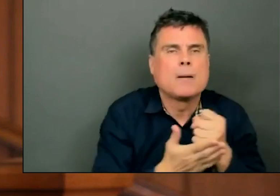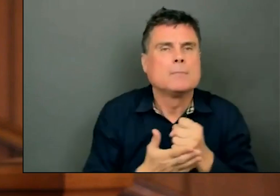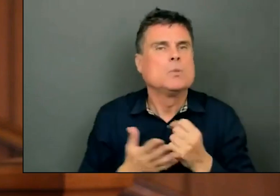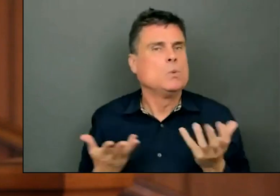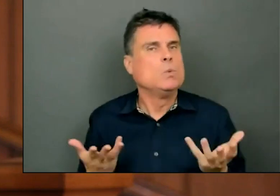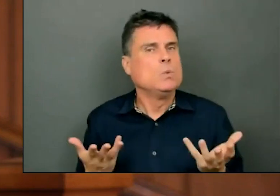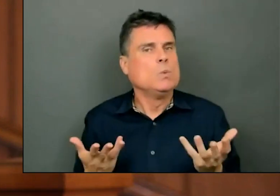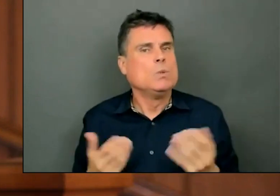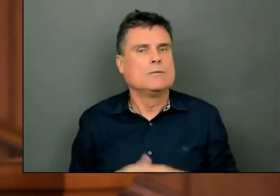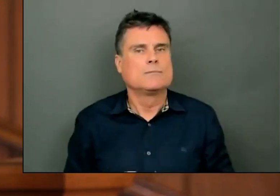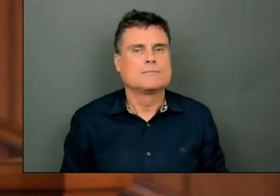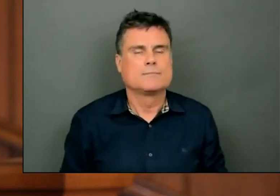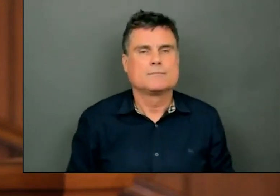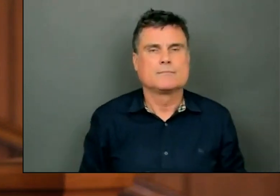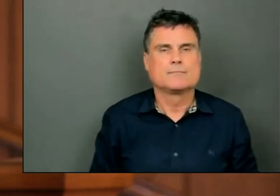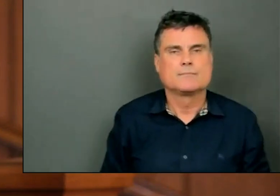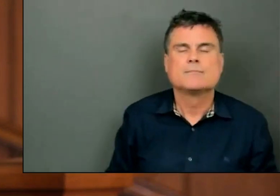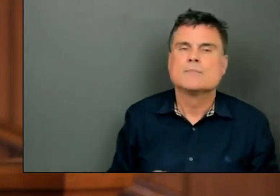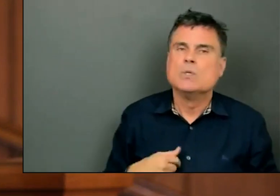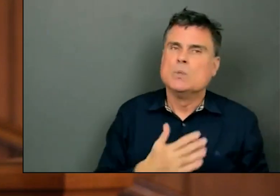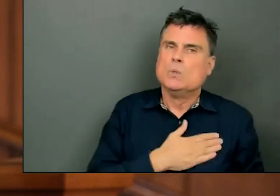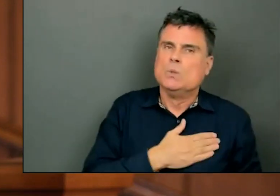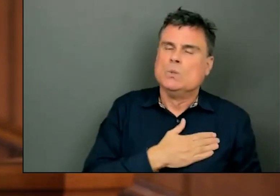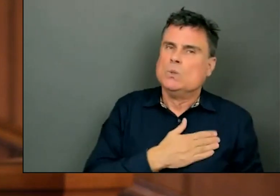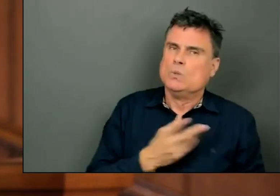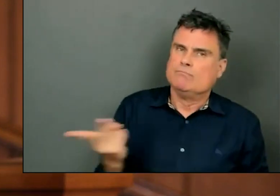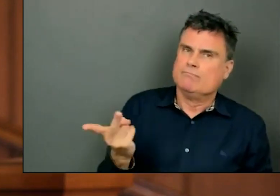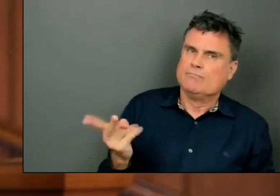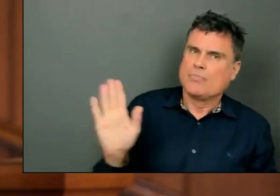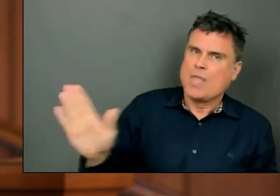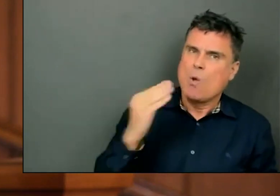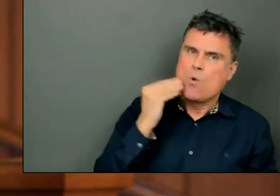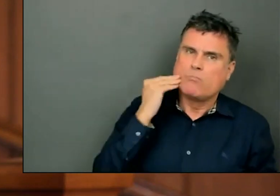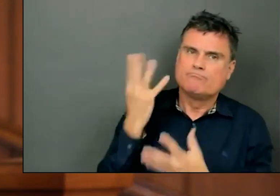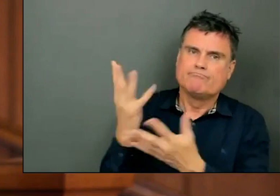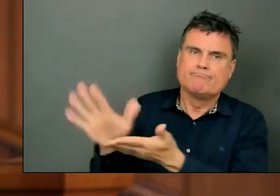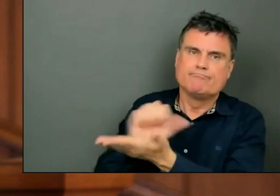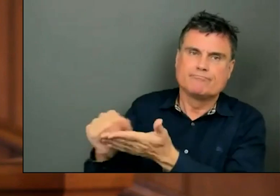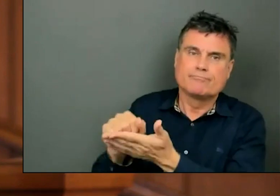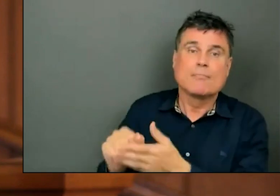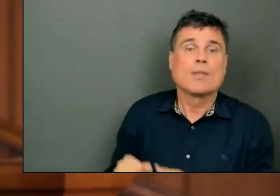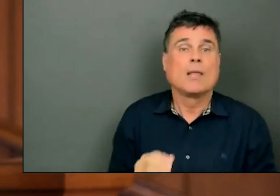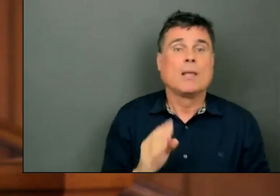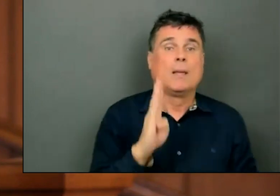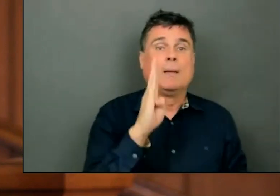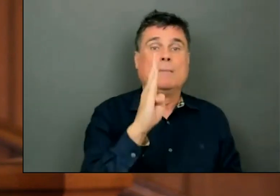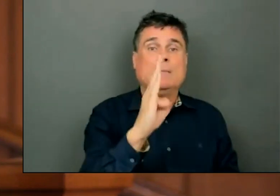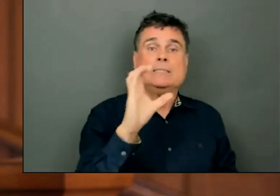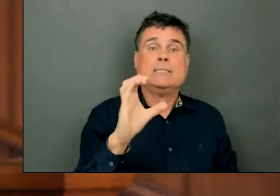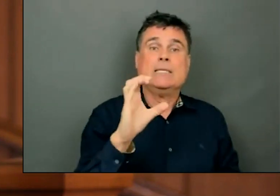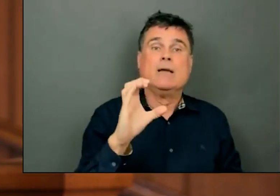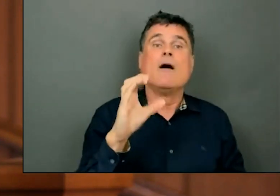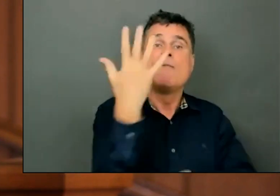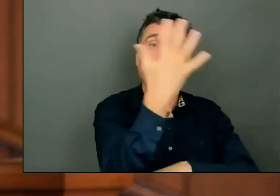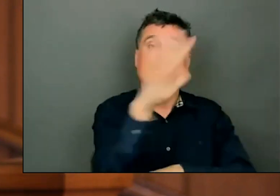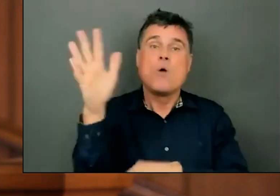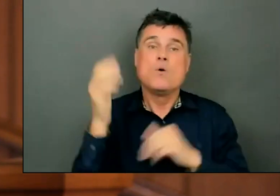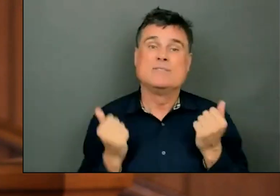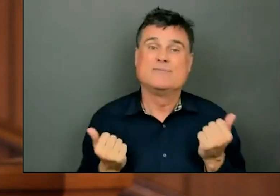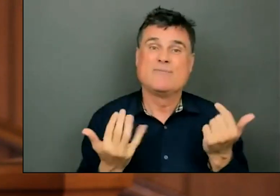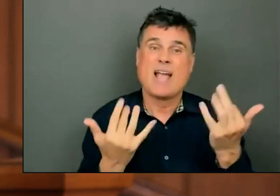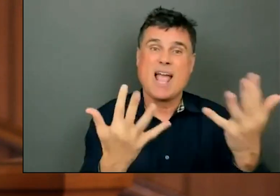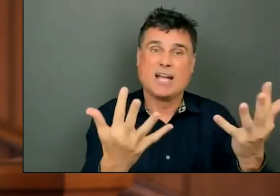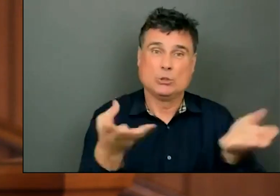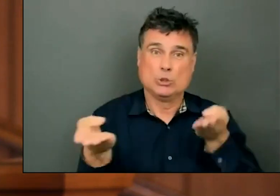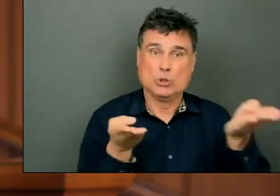Lytton, but right across British Columbia. The Bc Wildfire Service has been stretched to the max over the past number of seasons, and